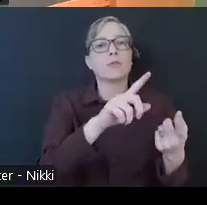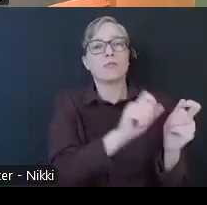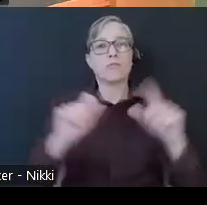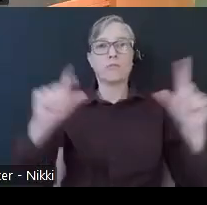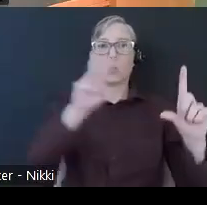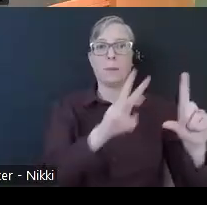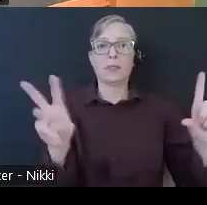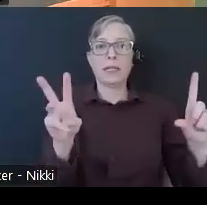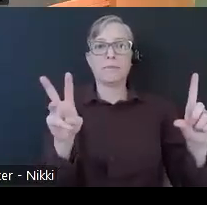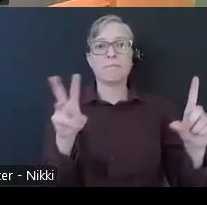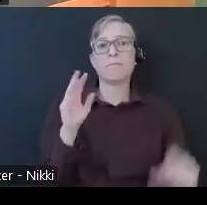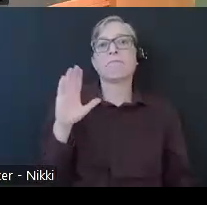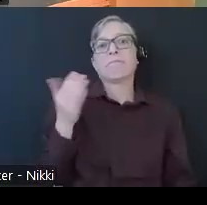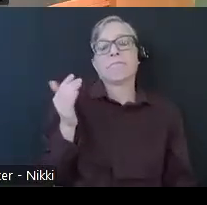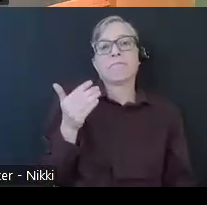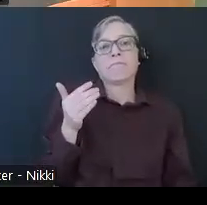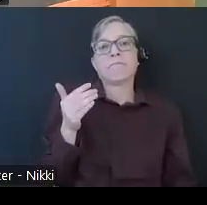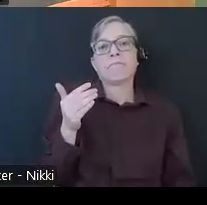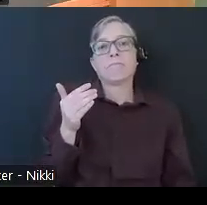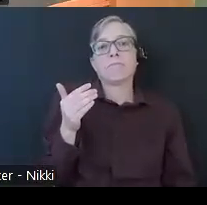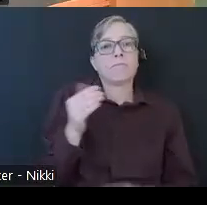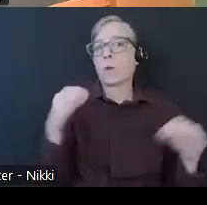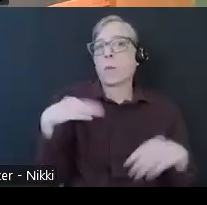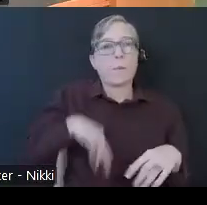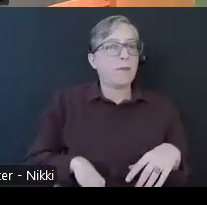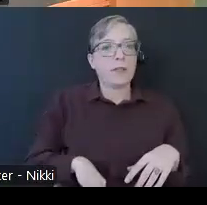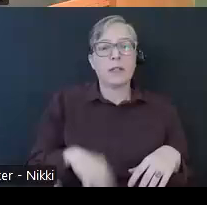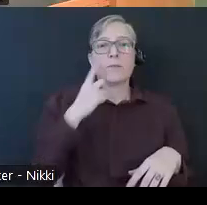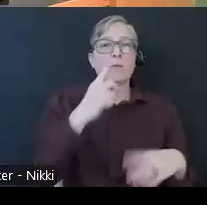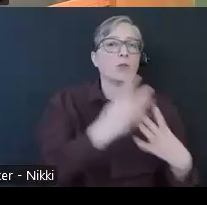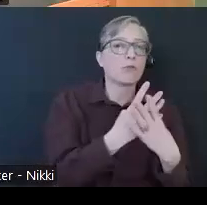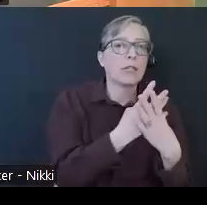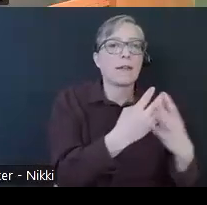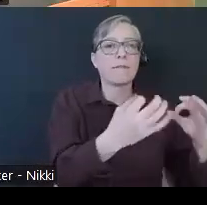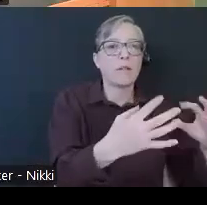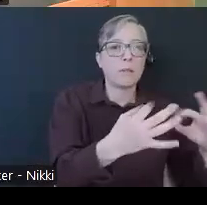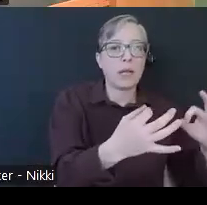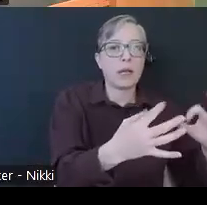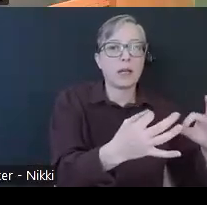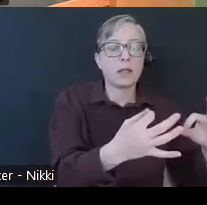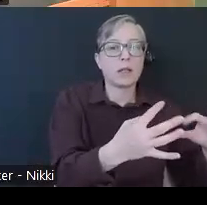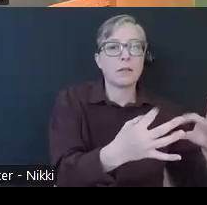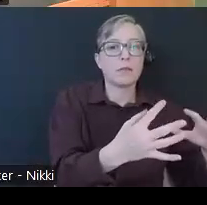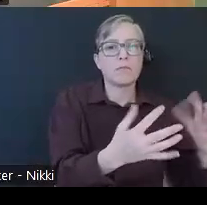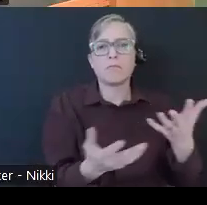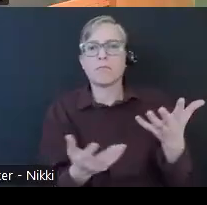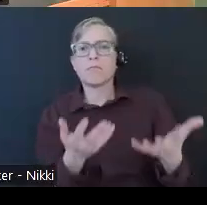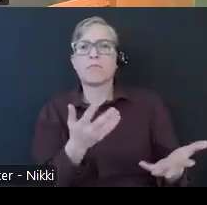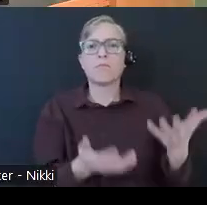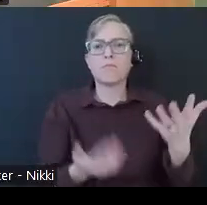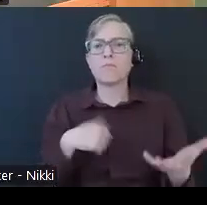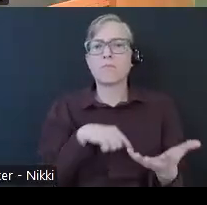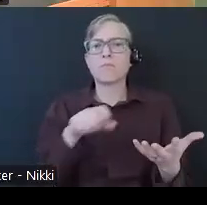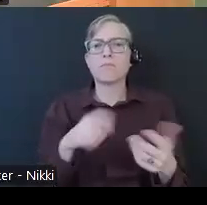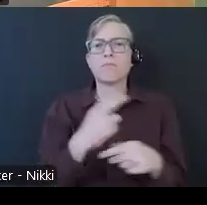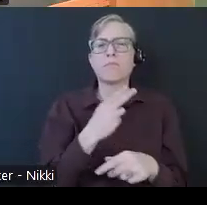with other studies done. We were trying to do it a little bit differently using the electronic health record. And I thought to myself, this didn't work. Why didn't